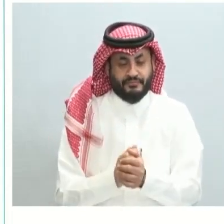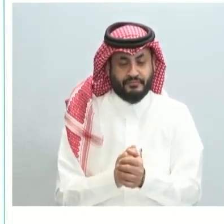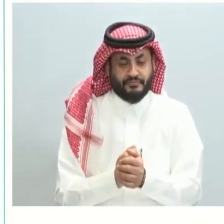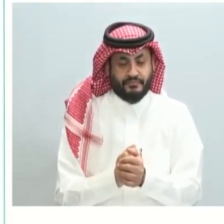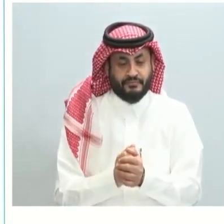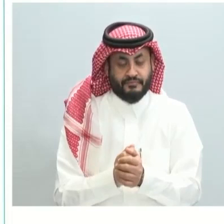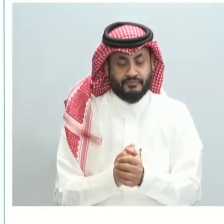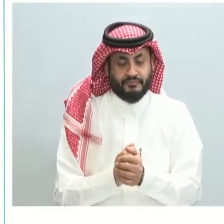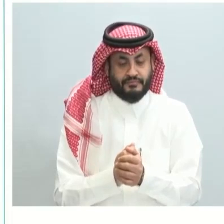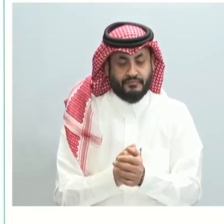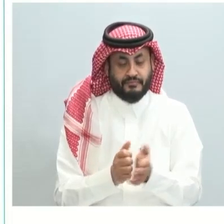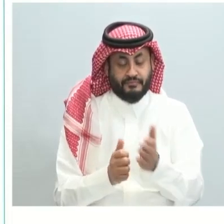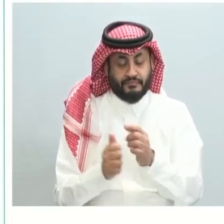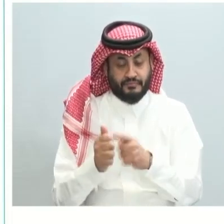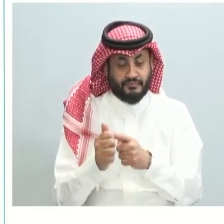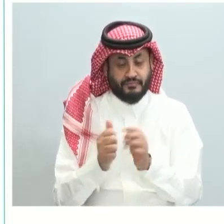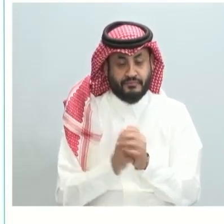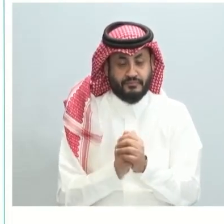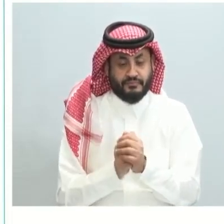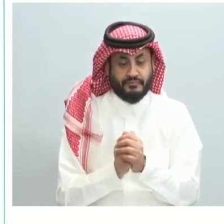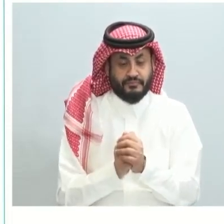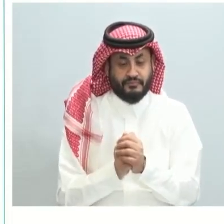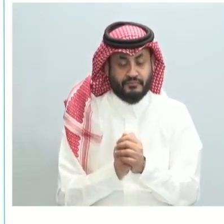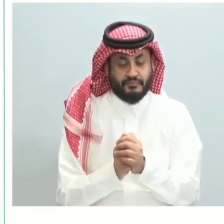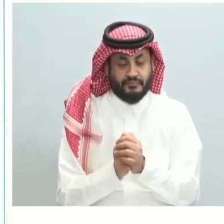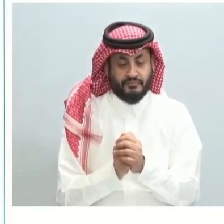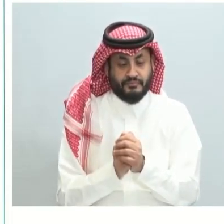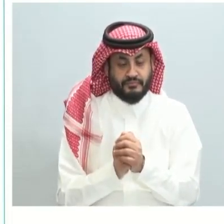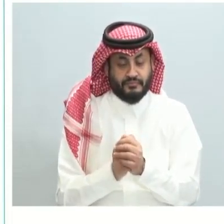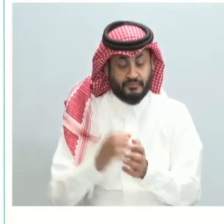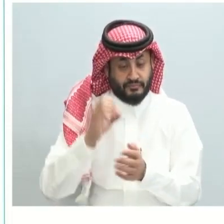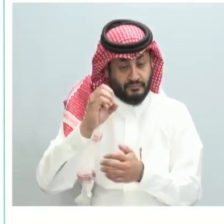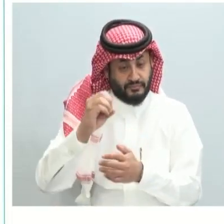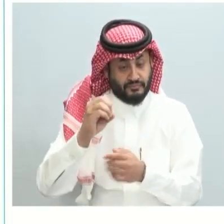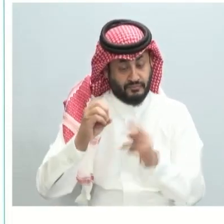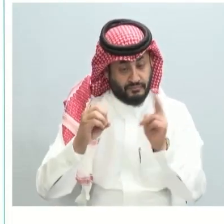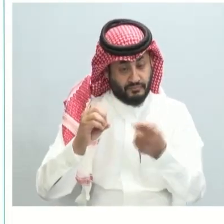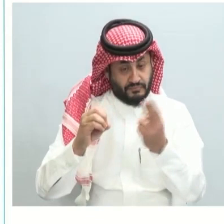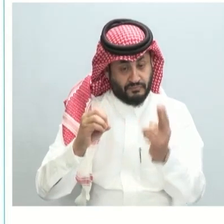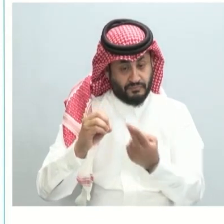which are a letter A, for example, and also letter O.